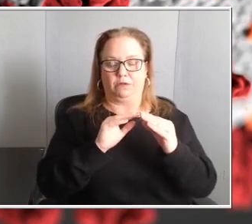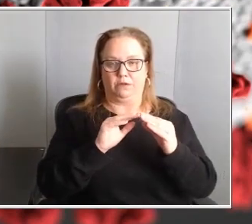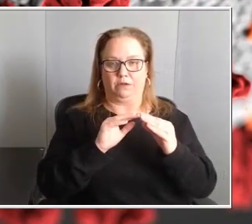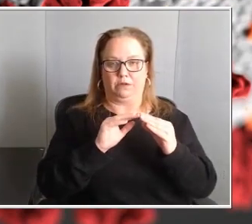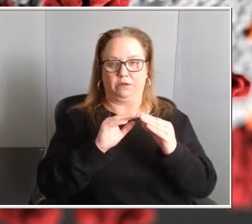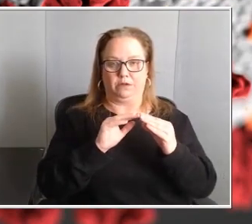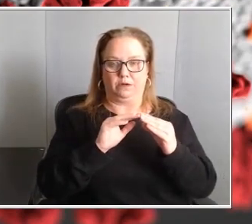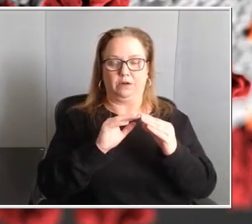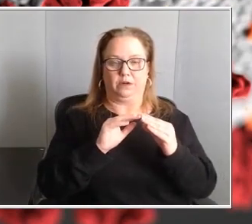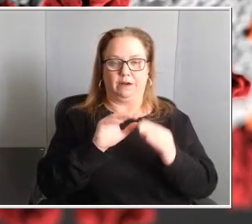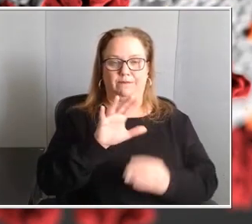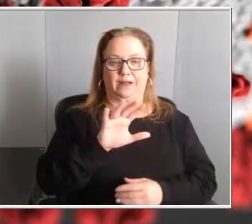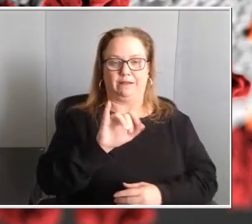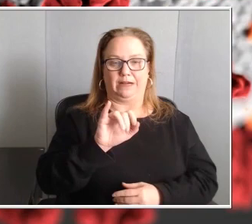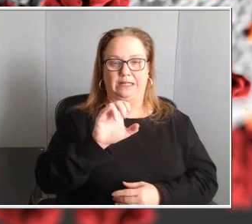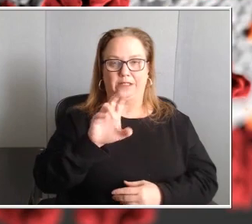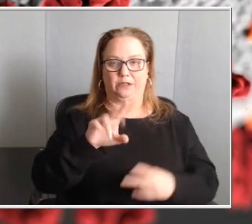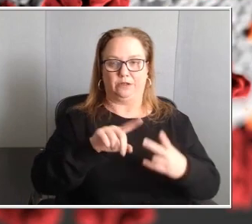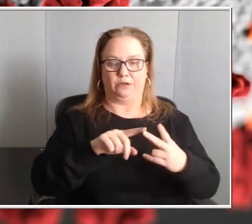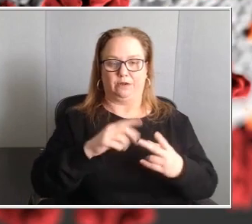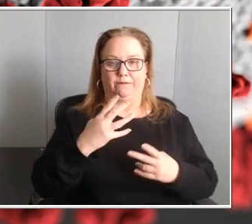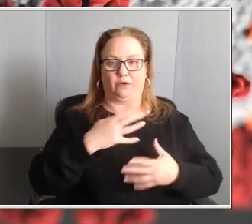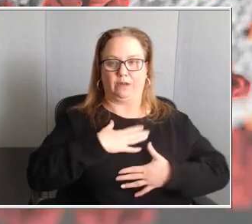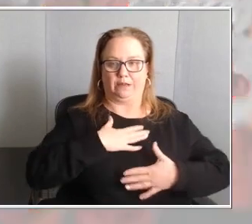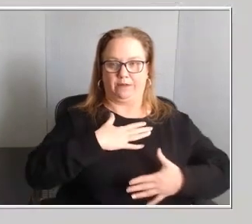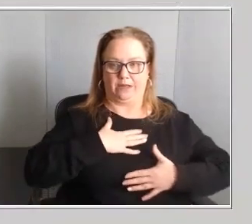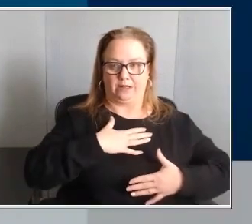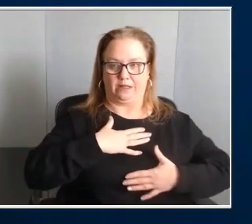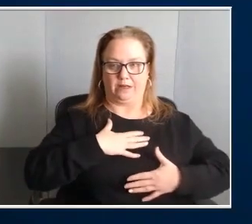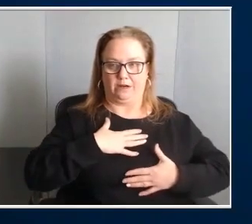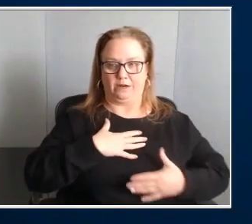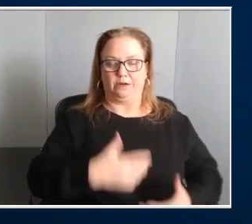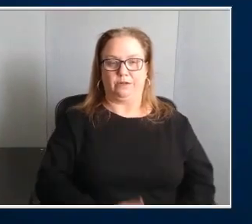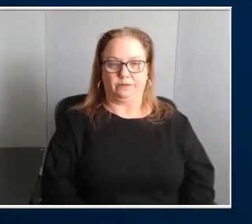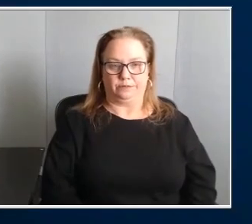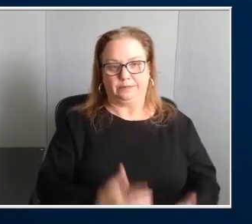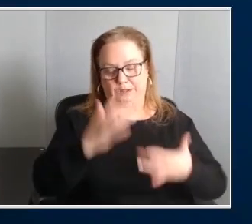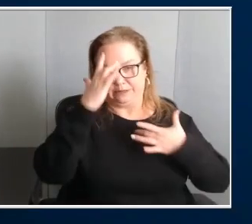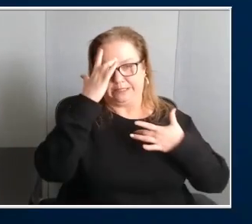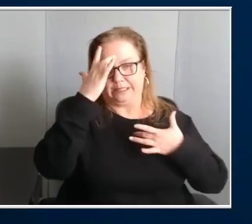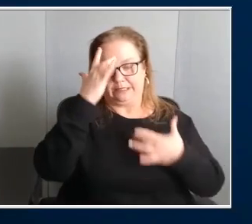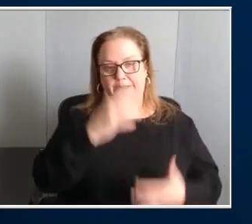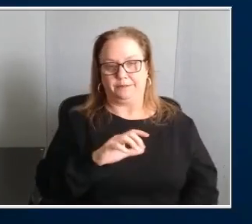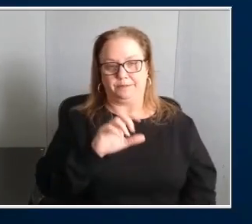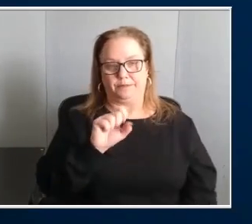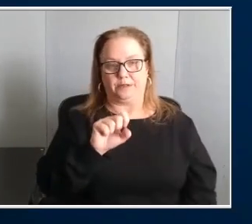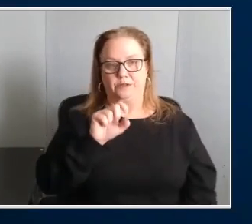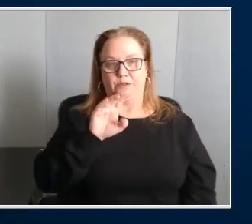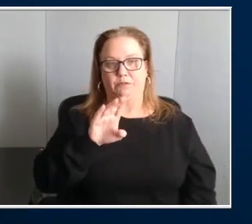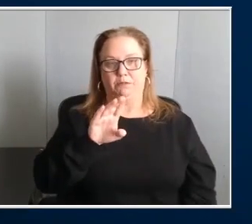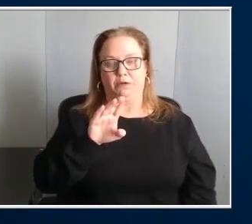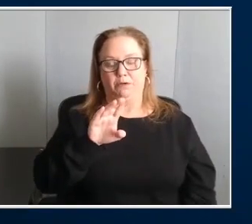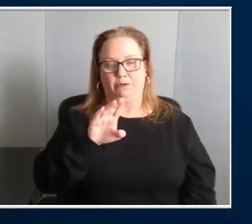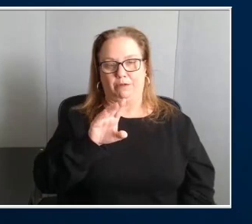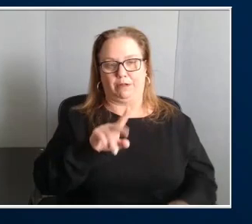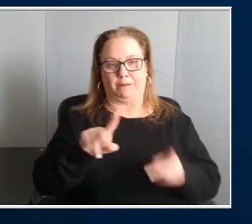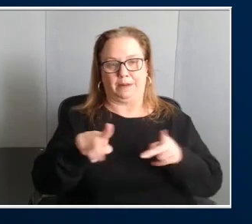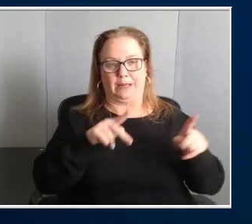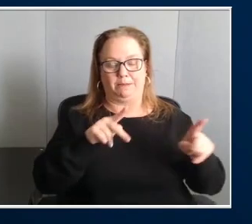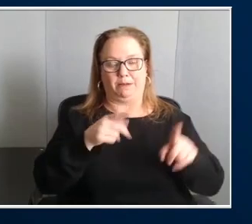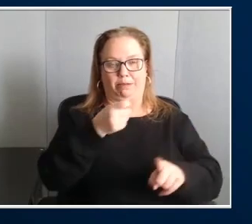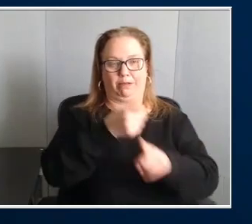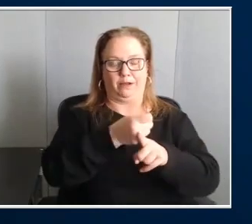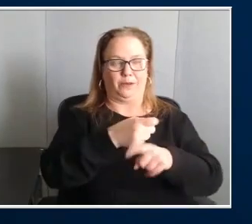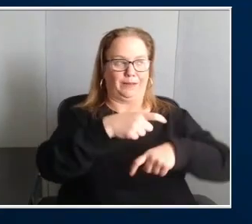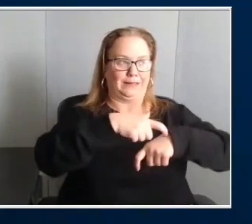5 in the ICU and 4 of those on the ventilator, so quite sick. I think this is Super Bowl party impact. Or right at that time period,